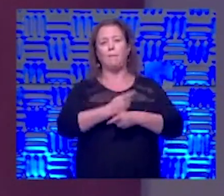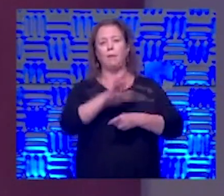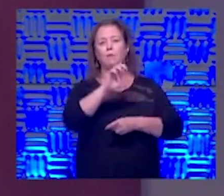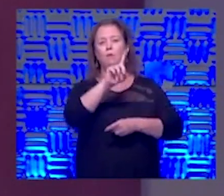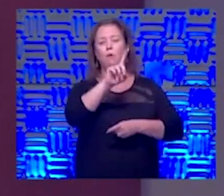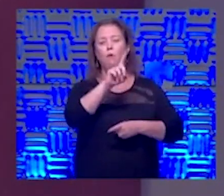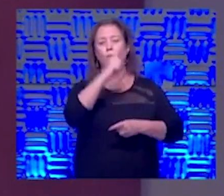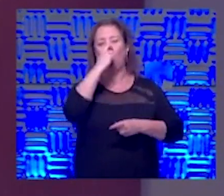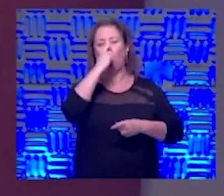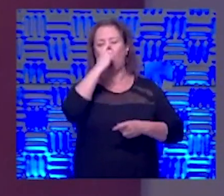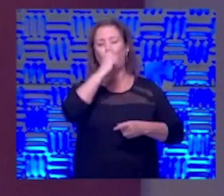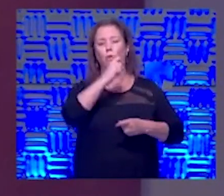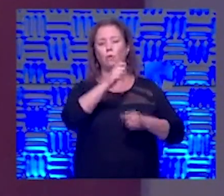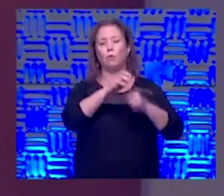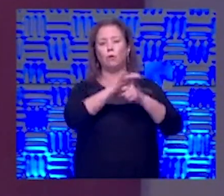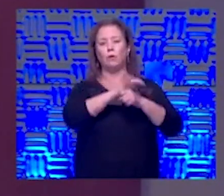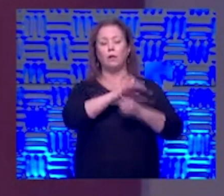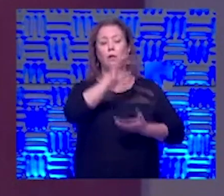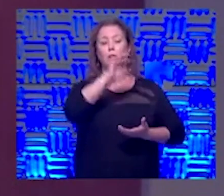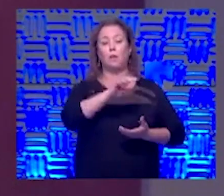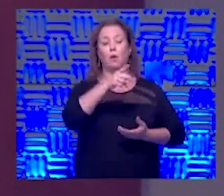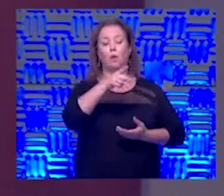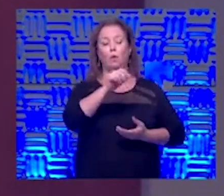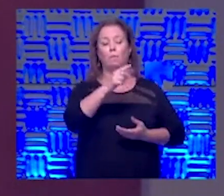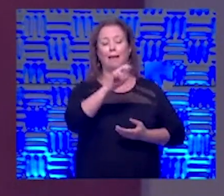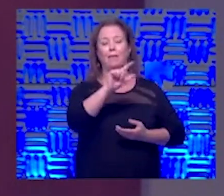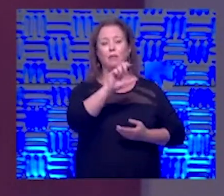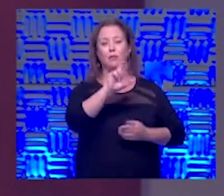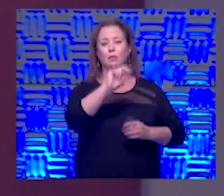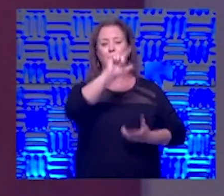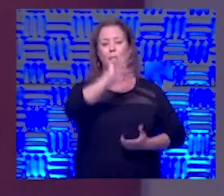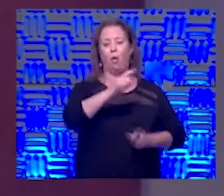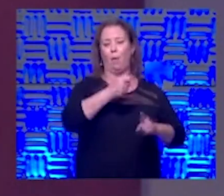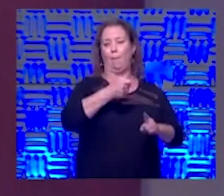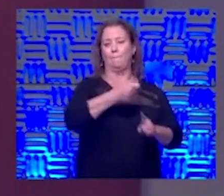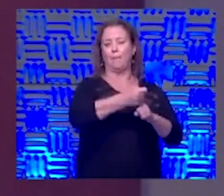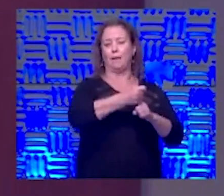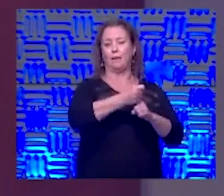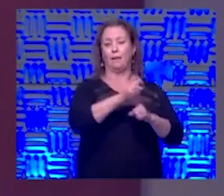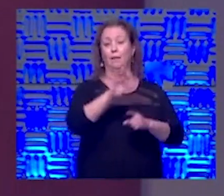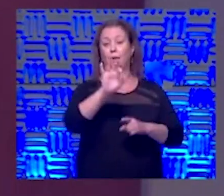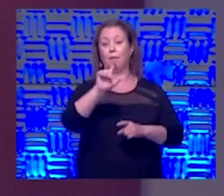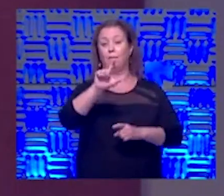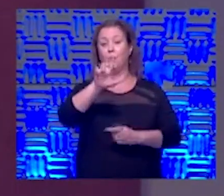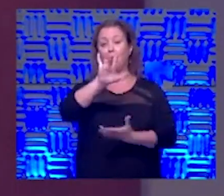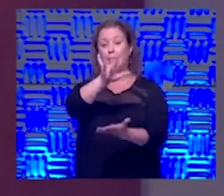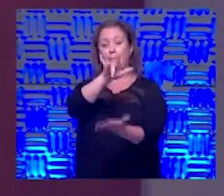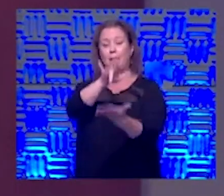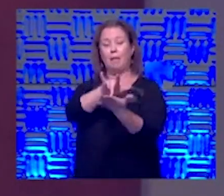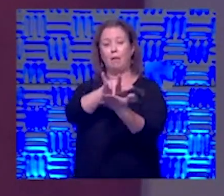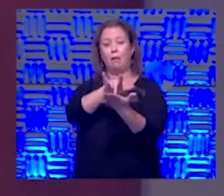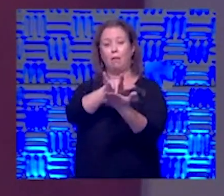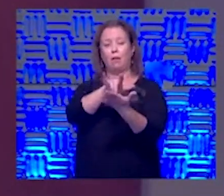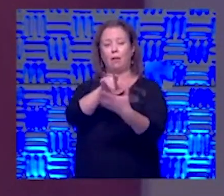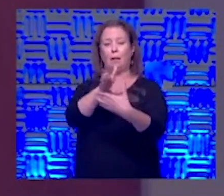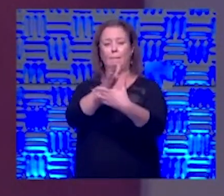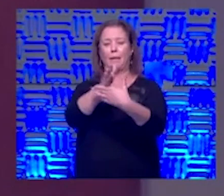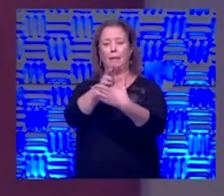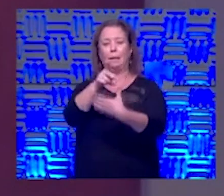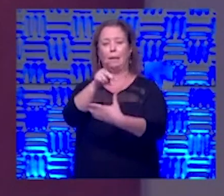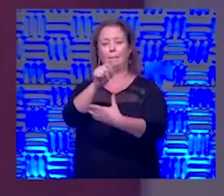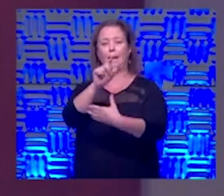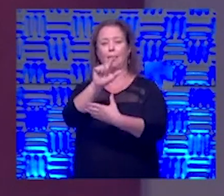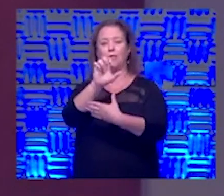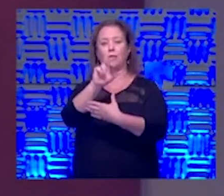as the low pathogenicity, low impact pathogens. I would put influenza in the middle as medium